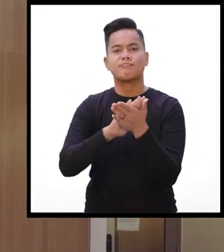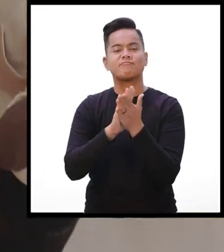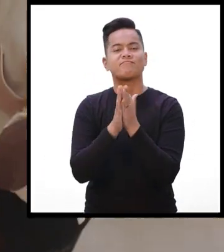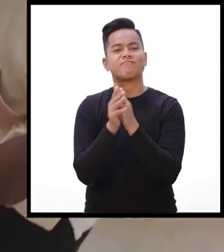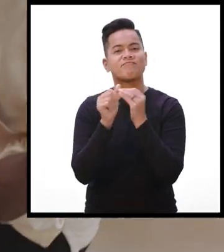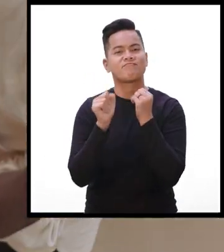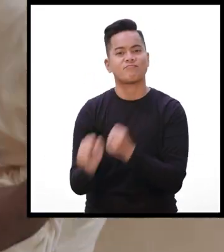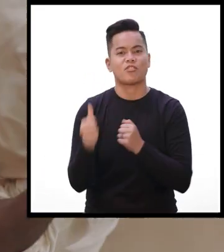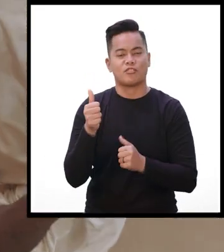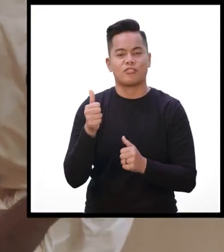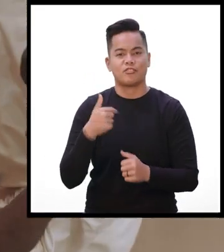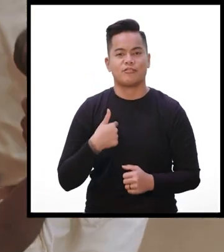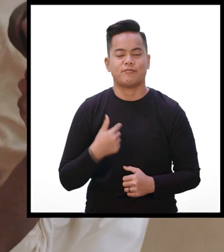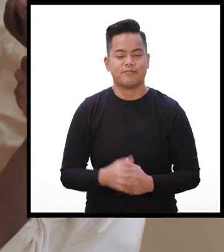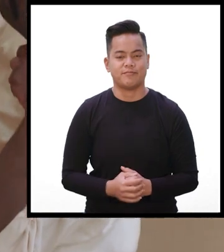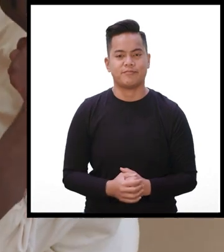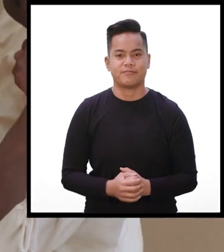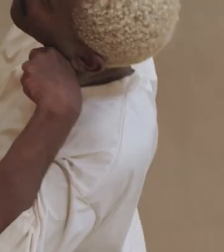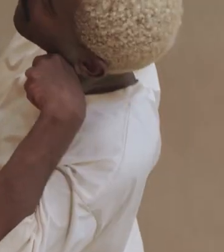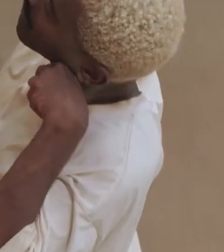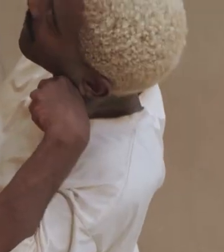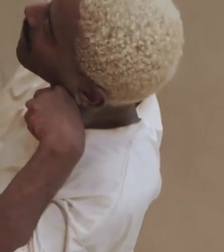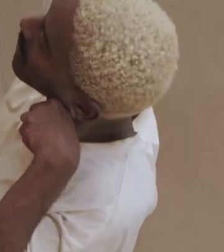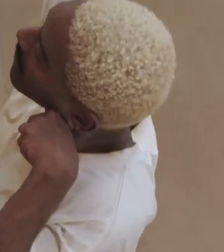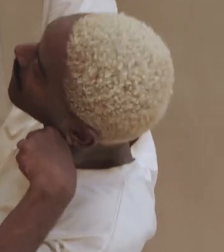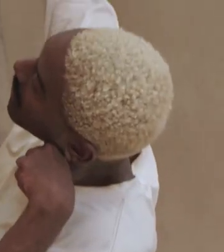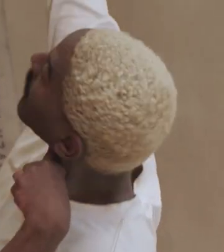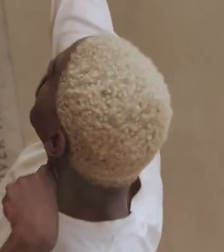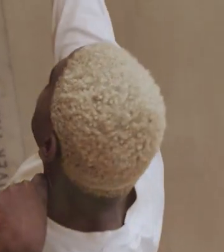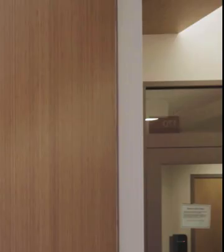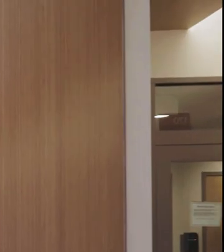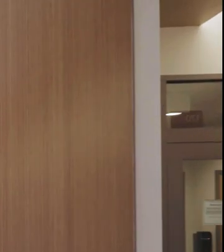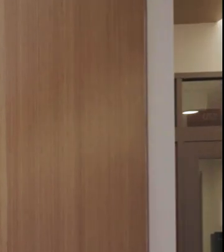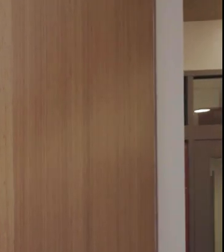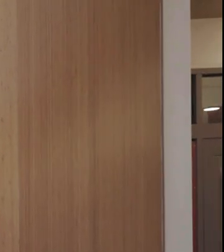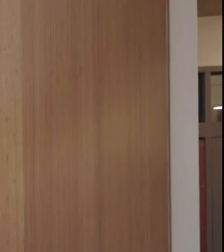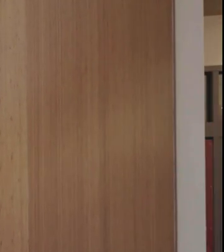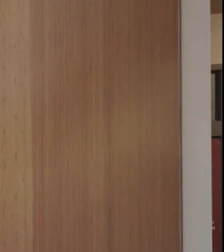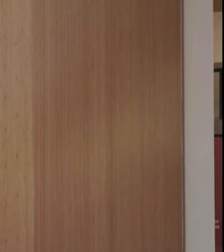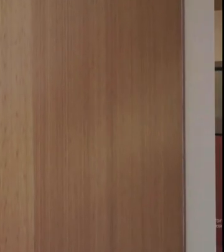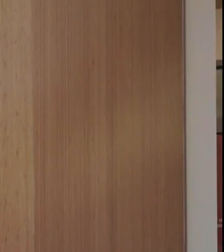through line. He bends at the waist, reaching forward.